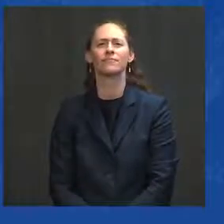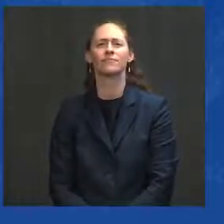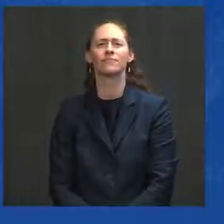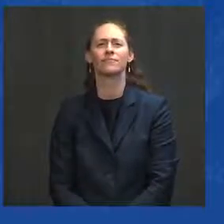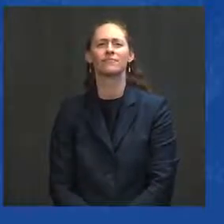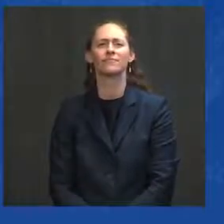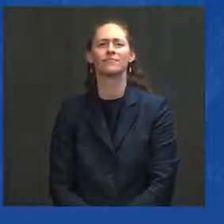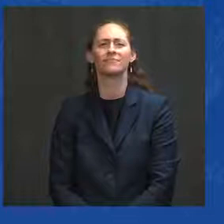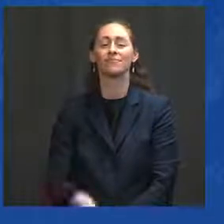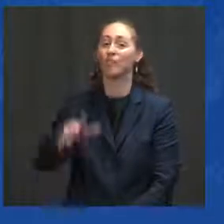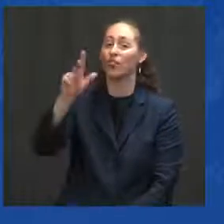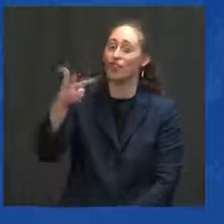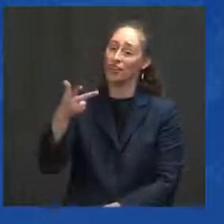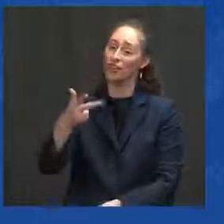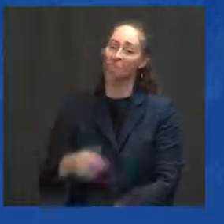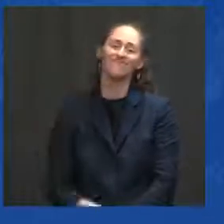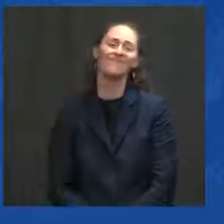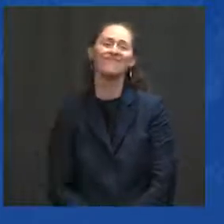Third.